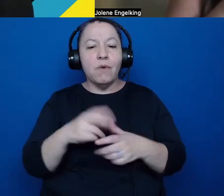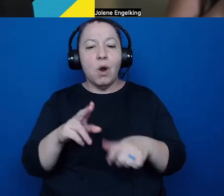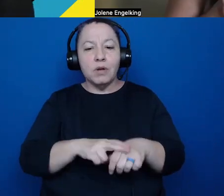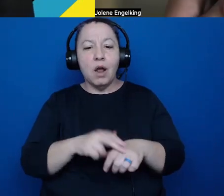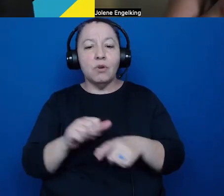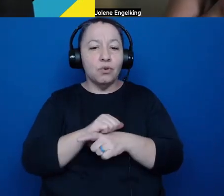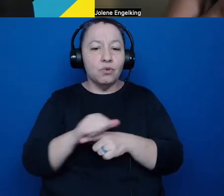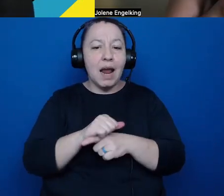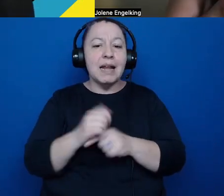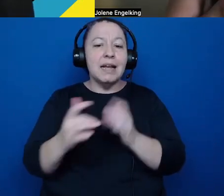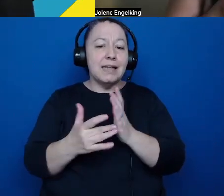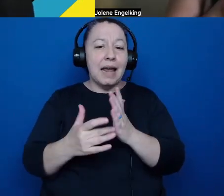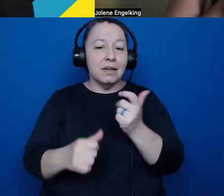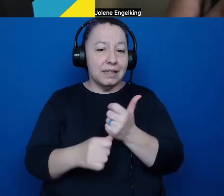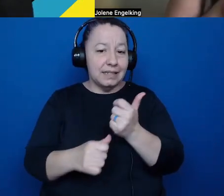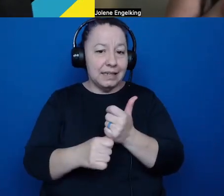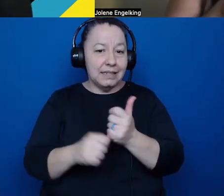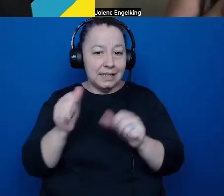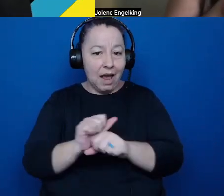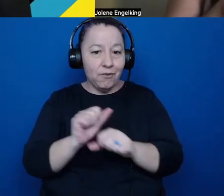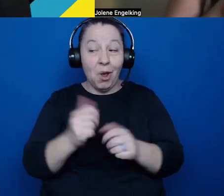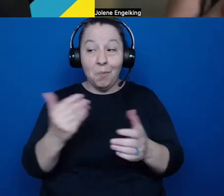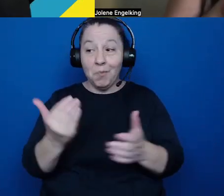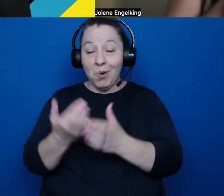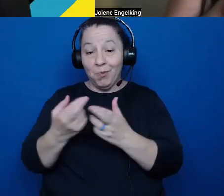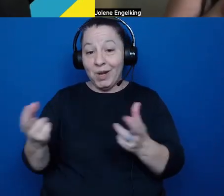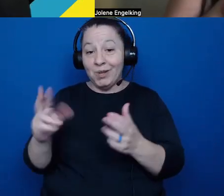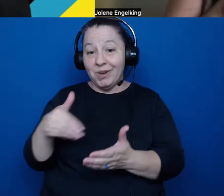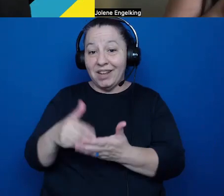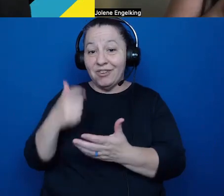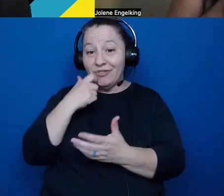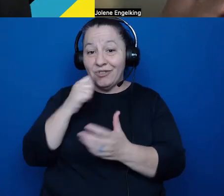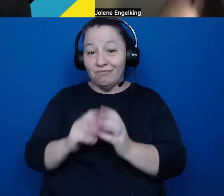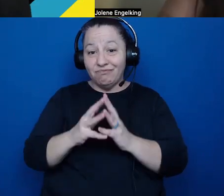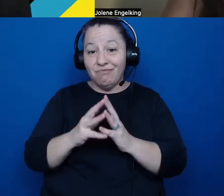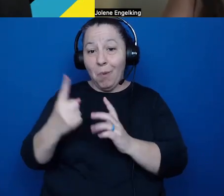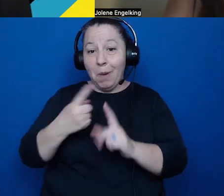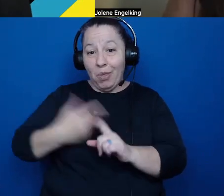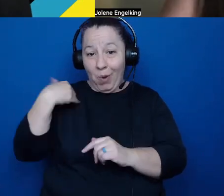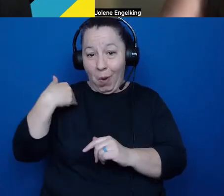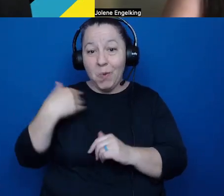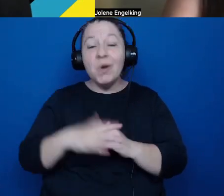resource center, which just launched about a month ago, where we're really hoping to